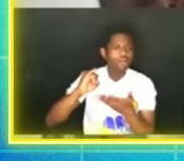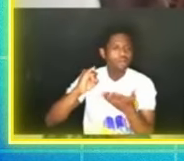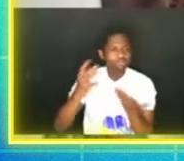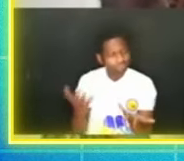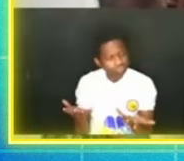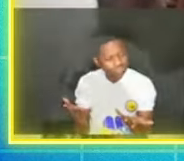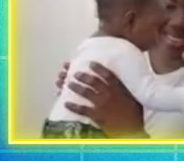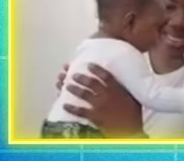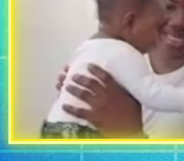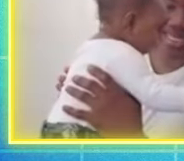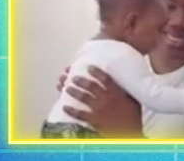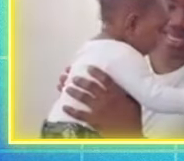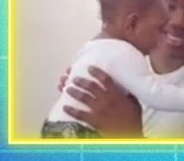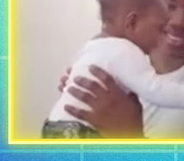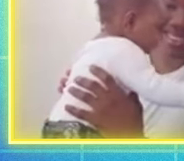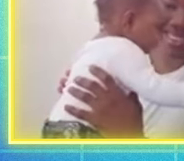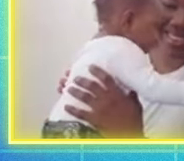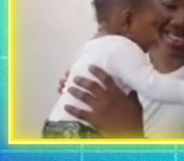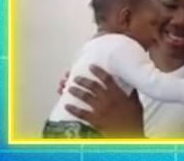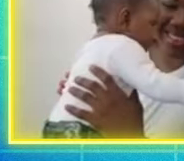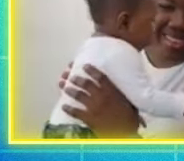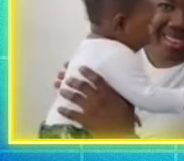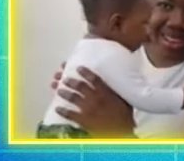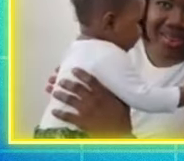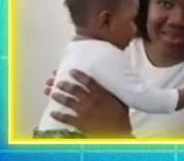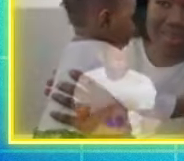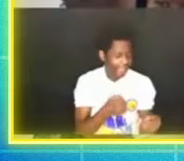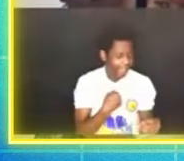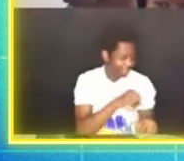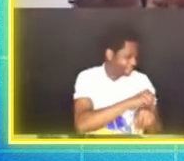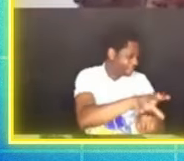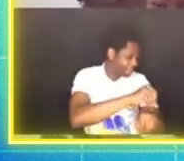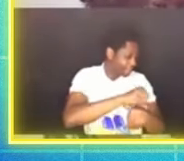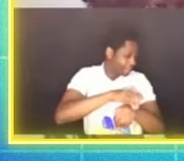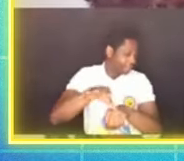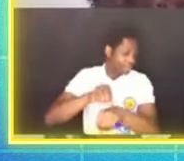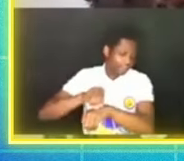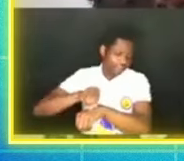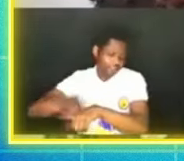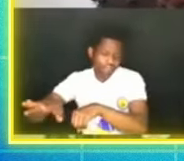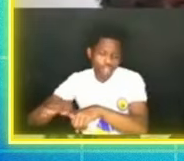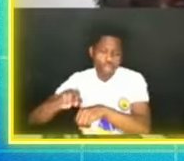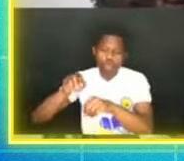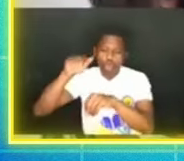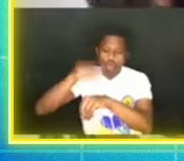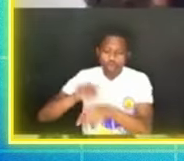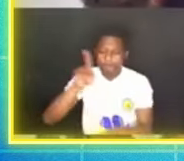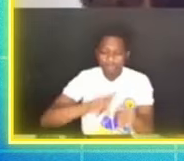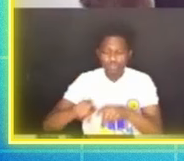a because the effects of your decision can have a ripple effect on the constituents you